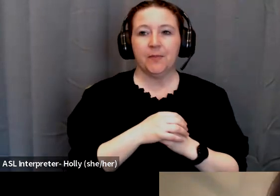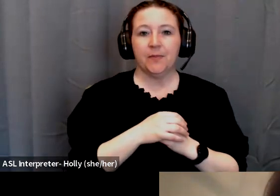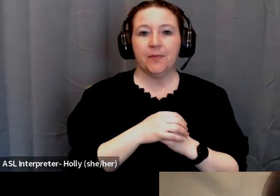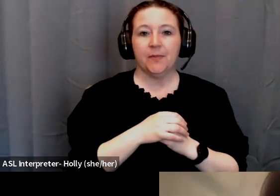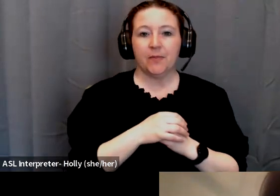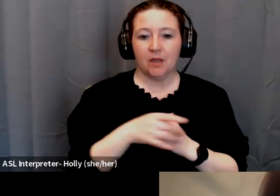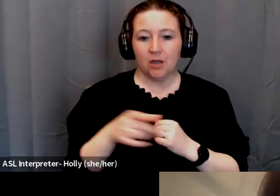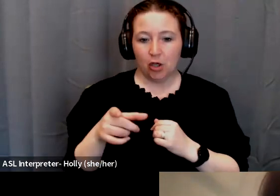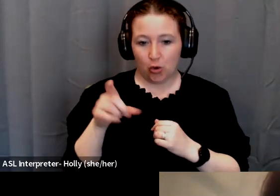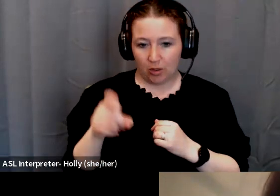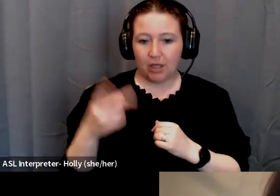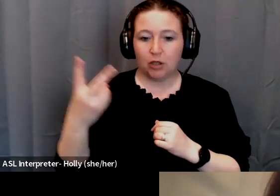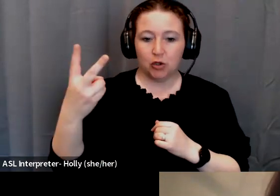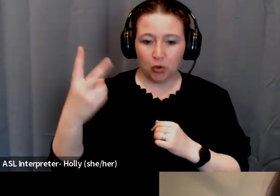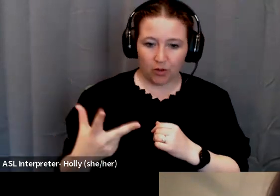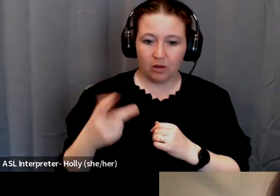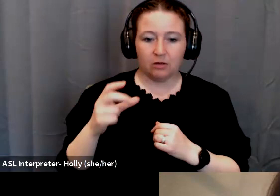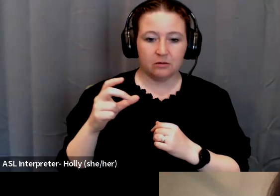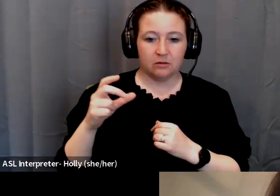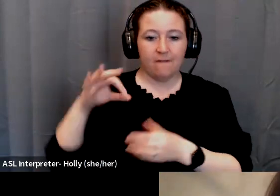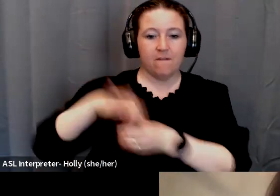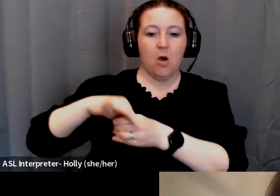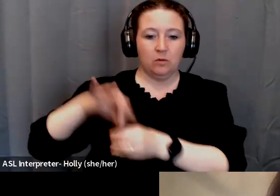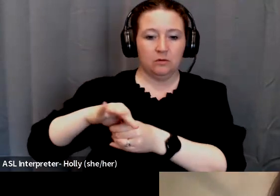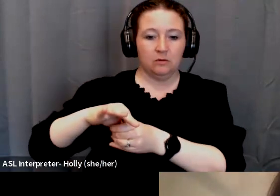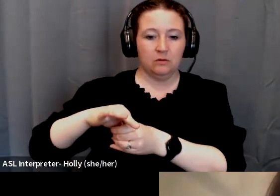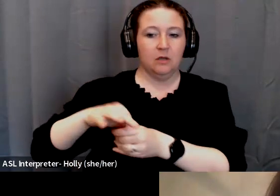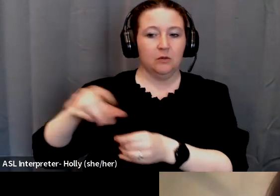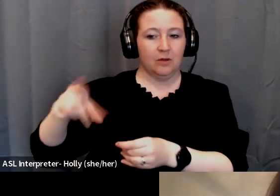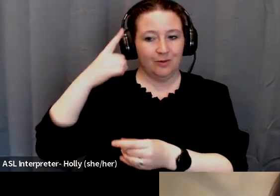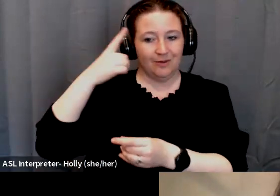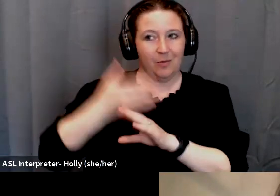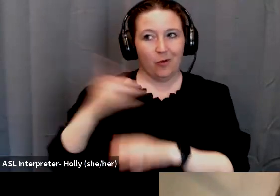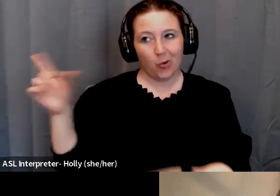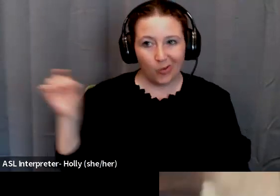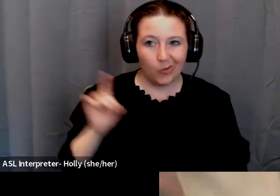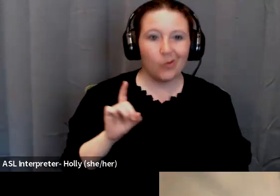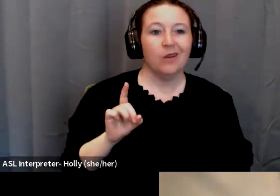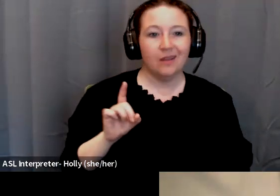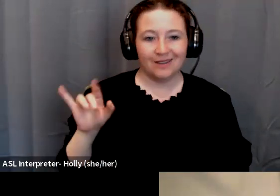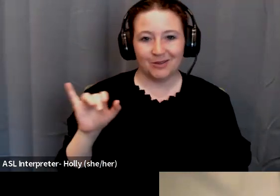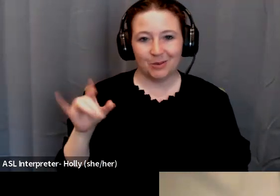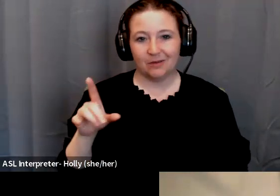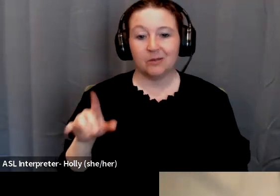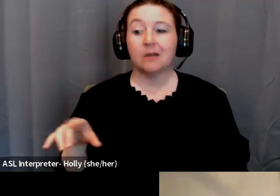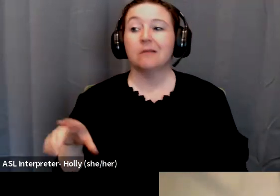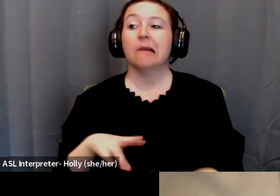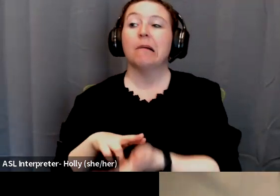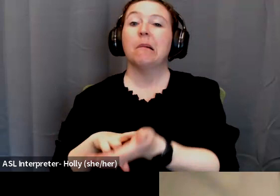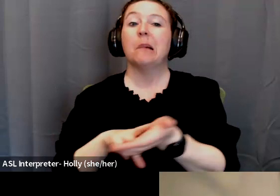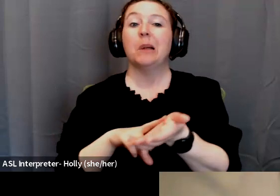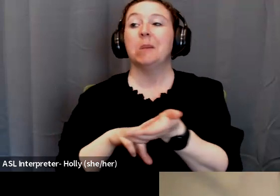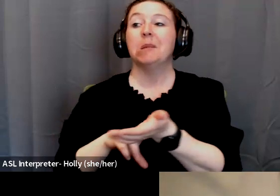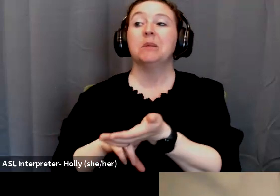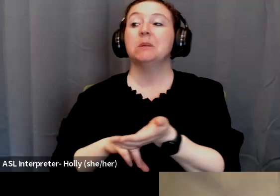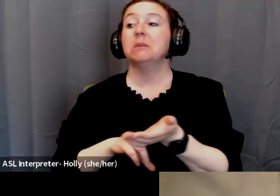You need 2/3 of a vote. So you might want to think about that before you step up to the microphone too. You might want to walk around to tables first and say, I'm going to